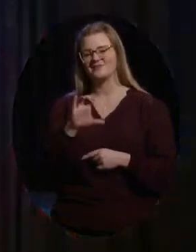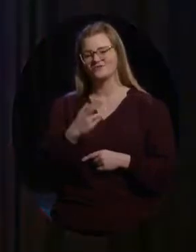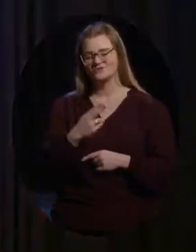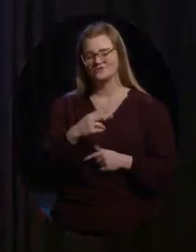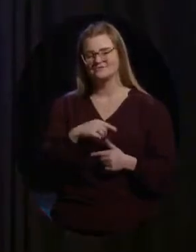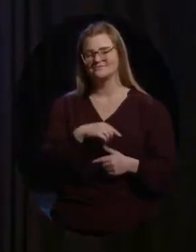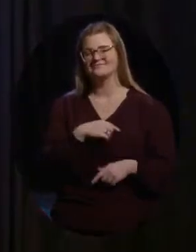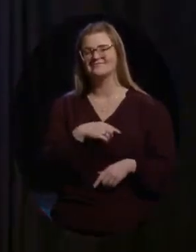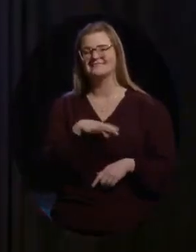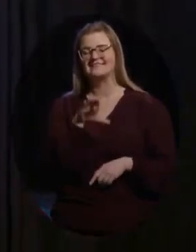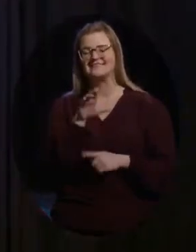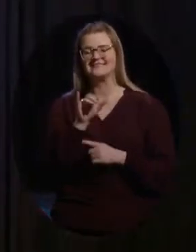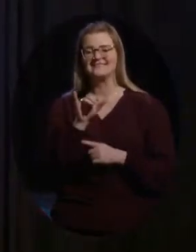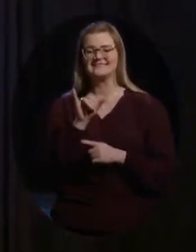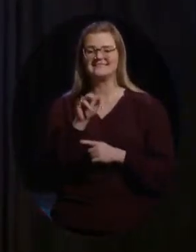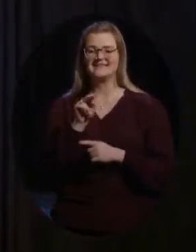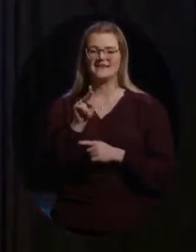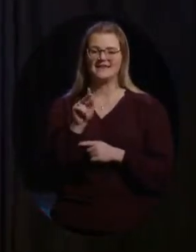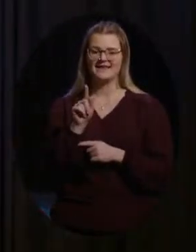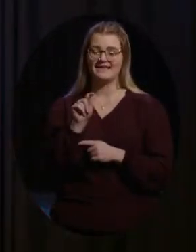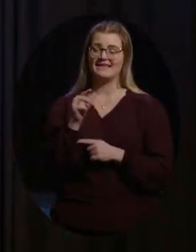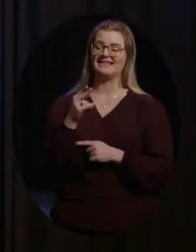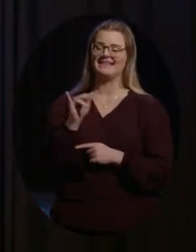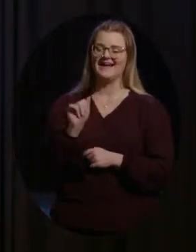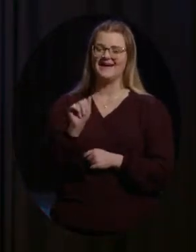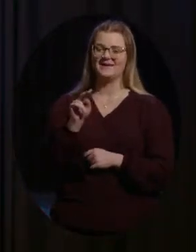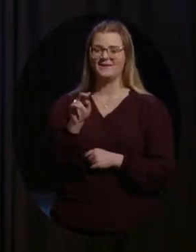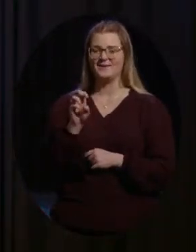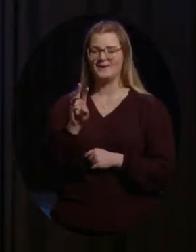Dr. Cynthia Newbill.